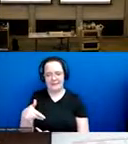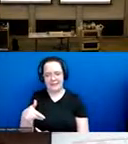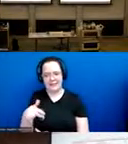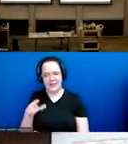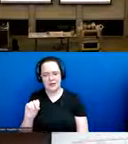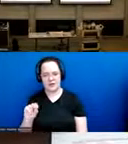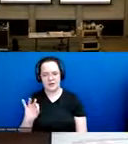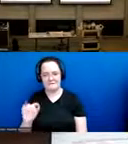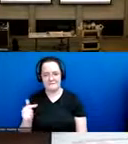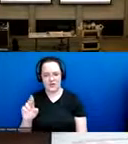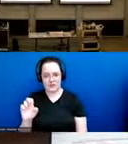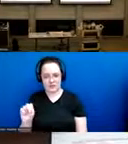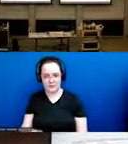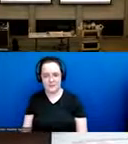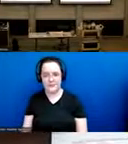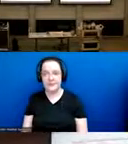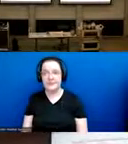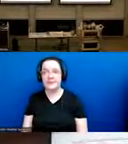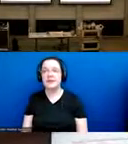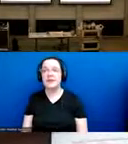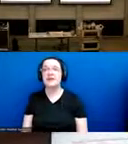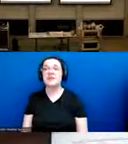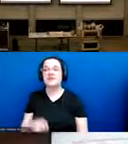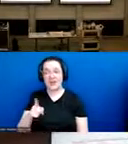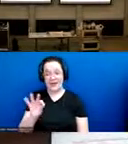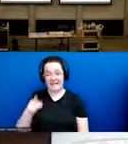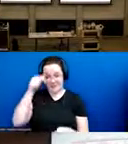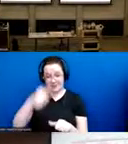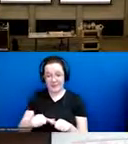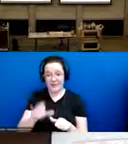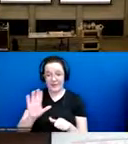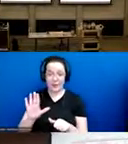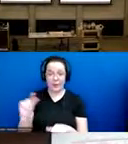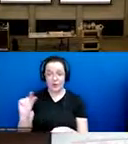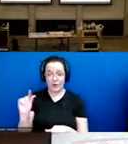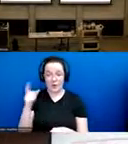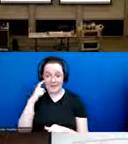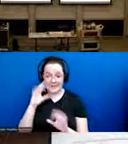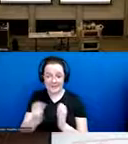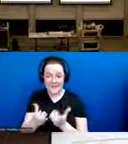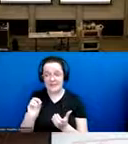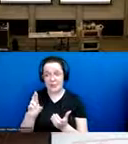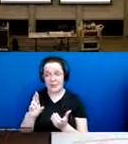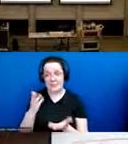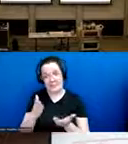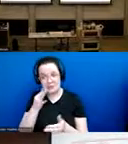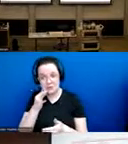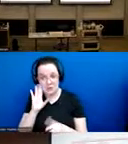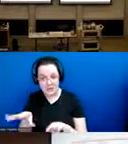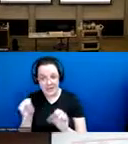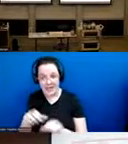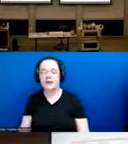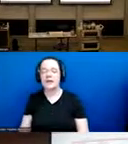is what you want to do. If you remember your quantum optics classes, or maybe you will take your quantum optics classes soon, the way we